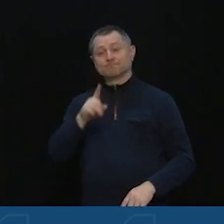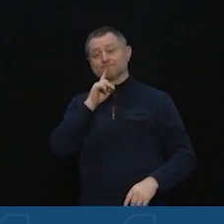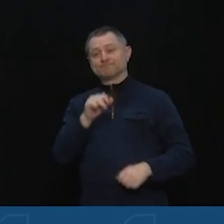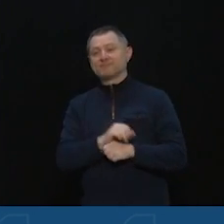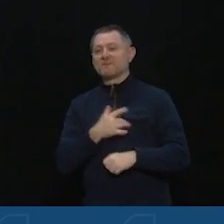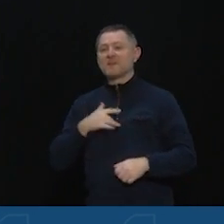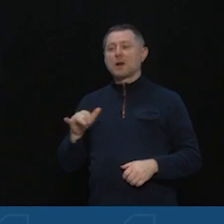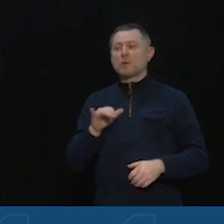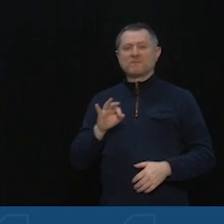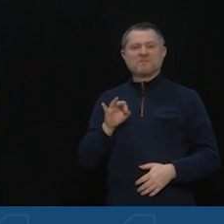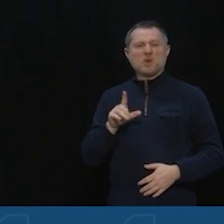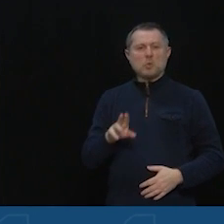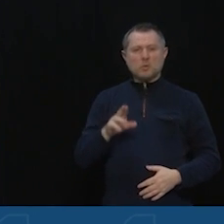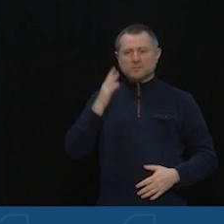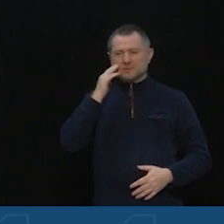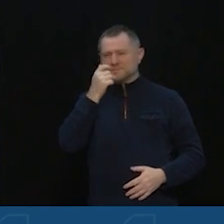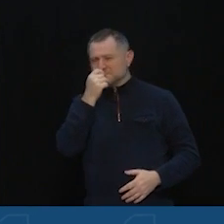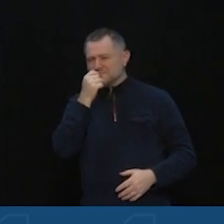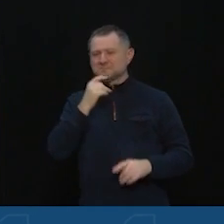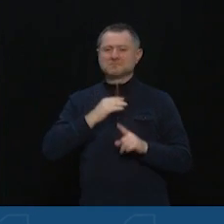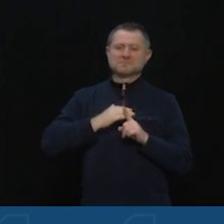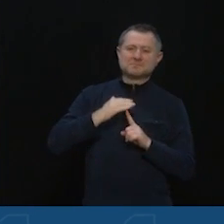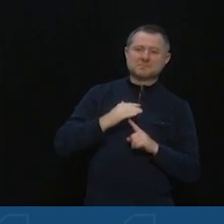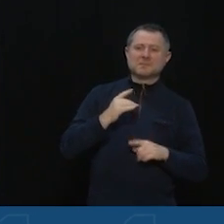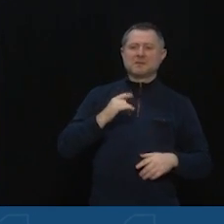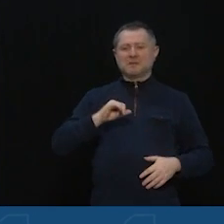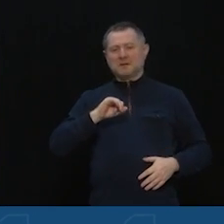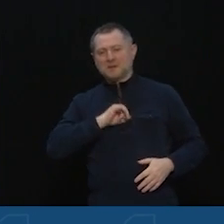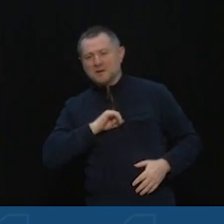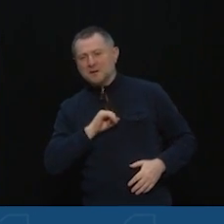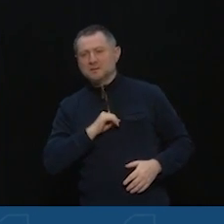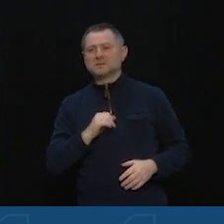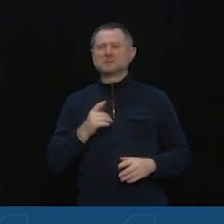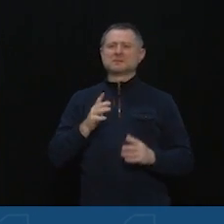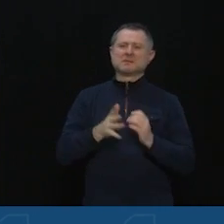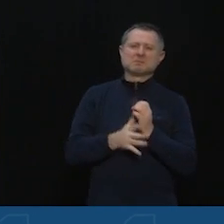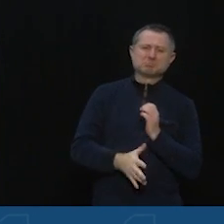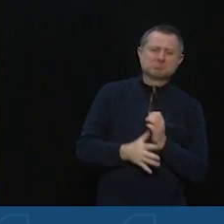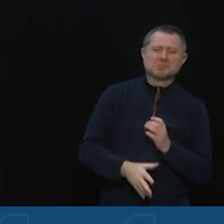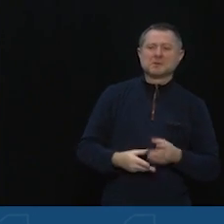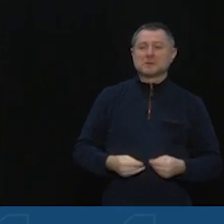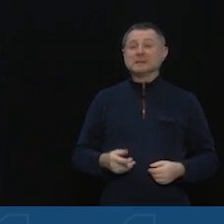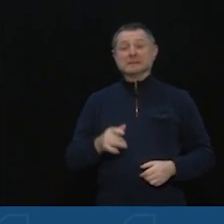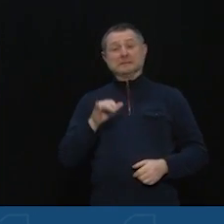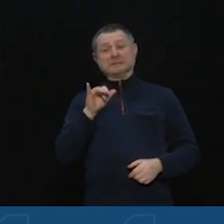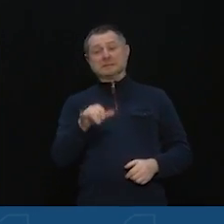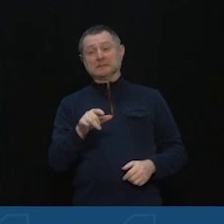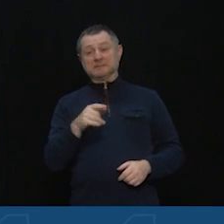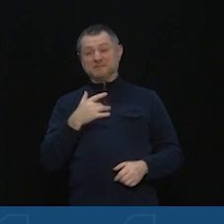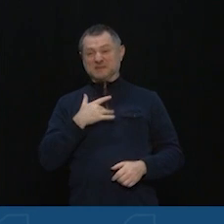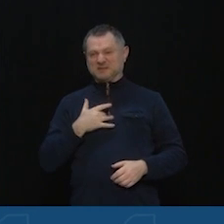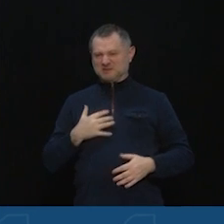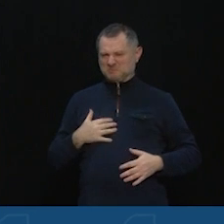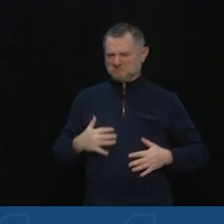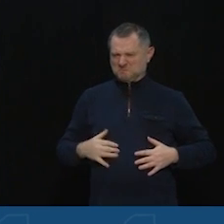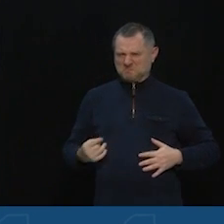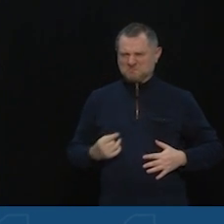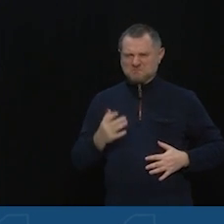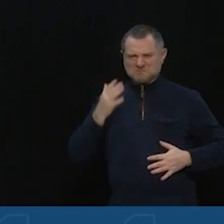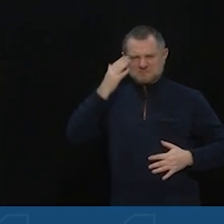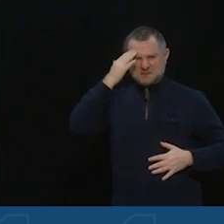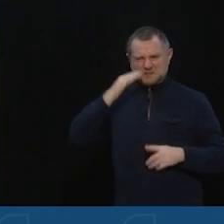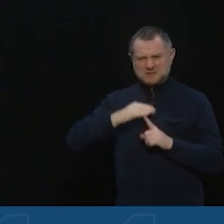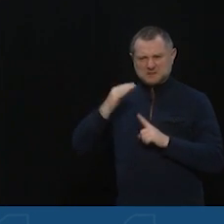symptoms, fever, cough, even diarrhea. Go get tested. Don't wonder about